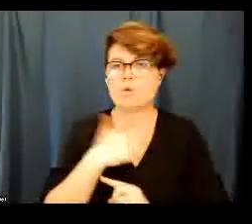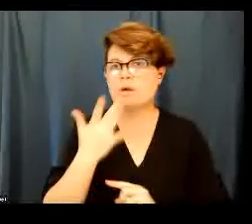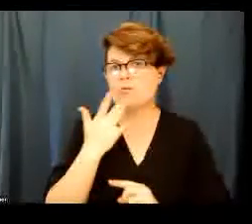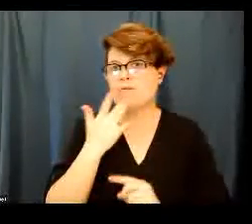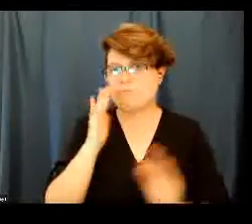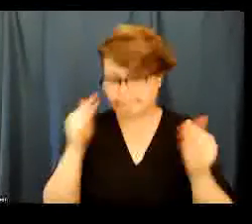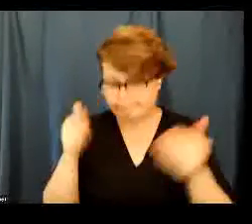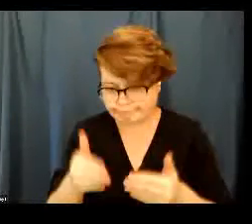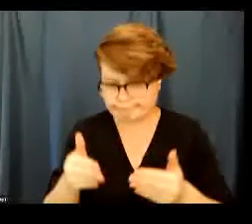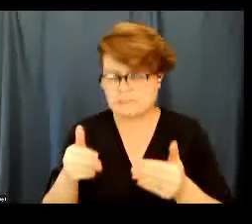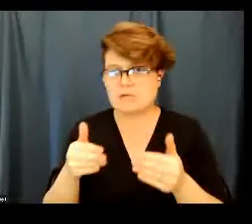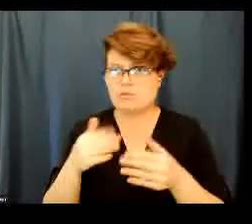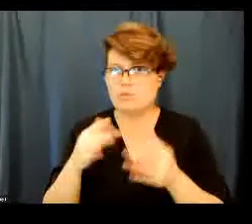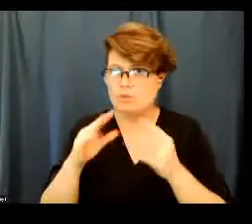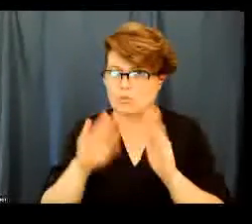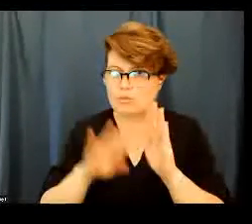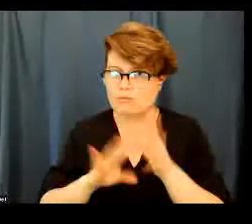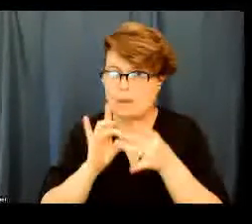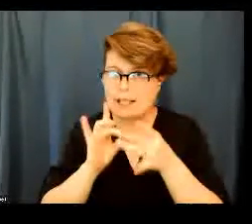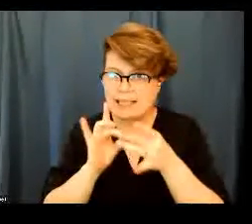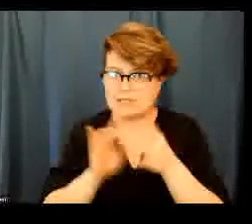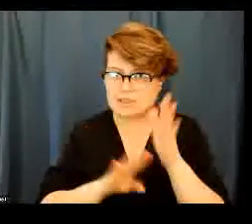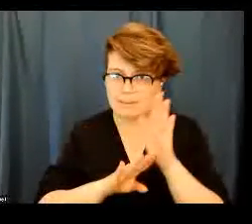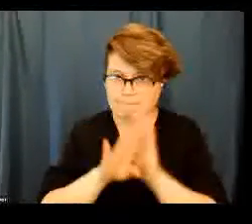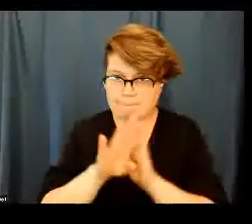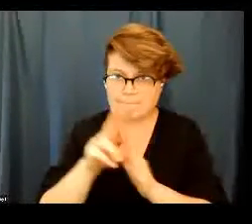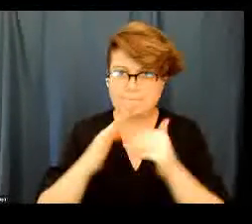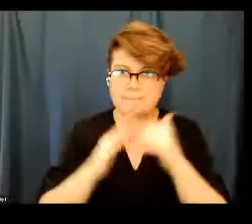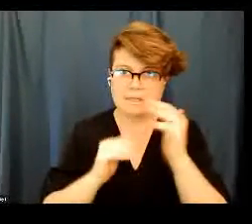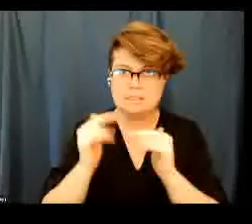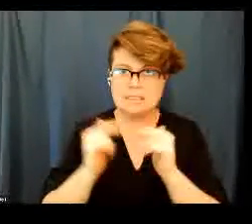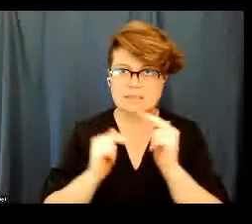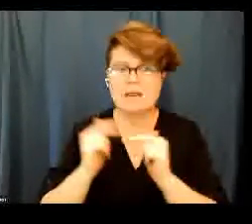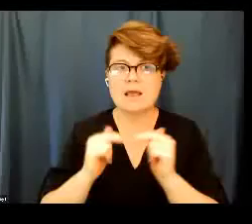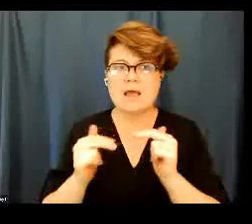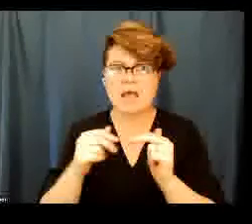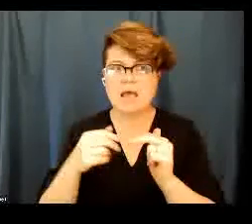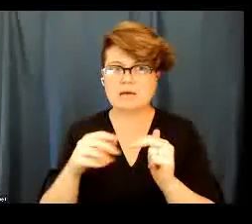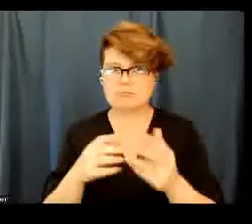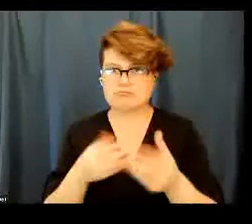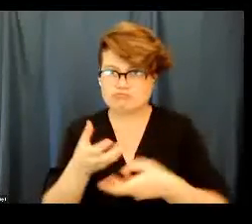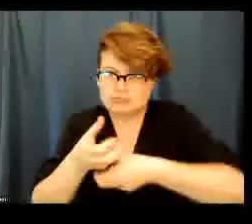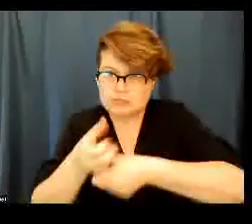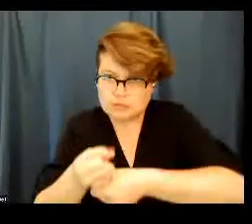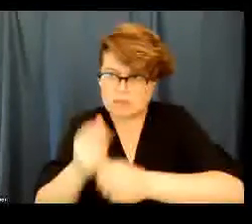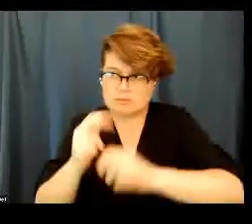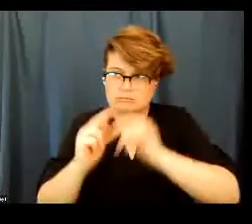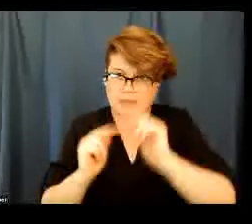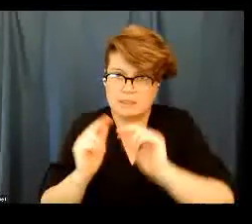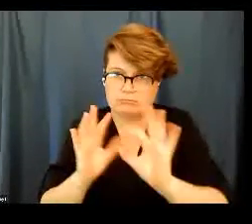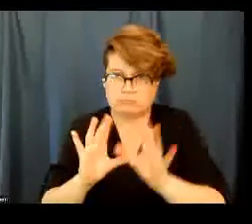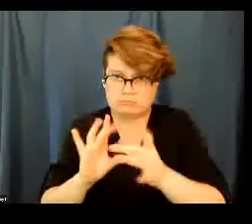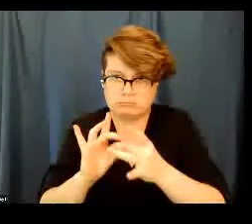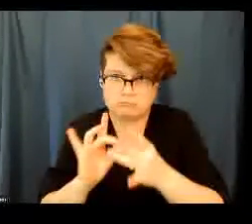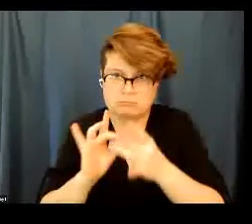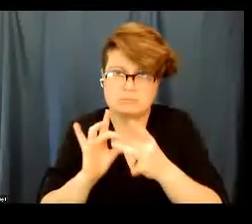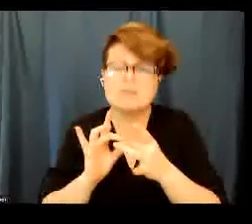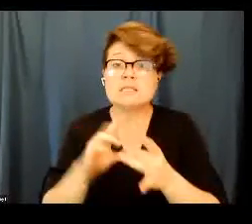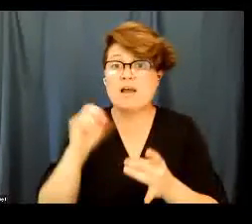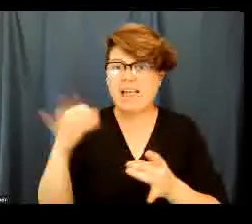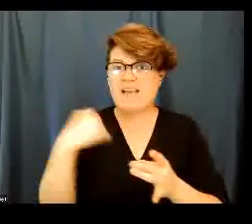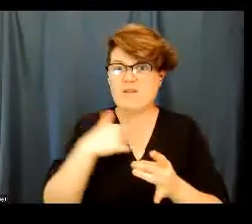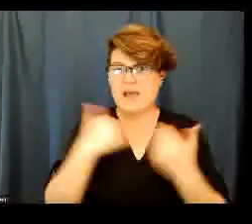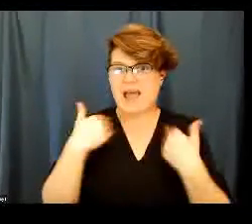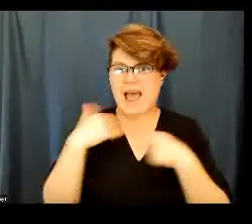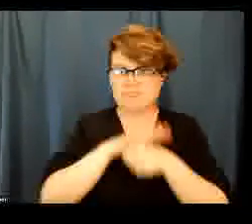and trust building before we do the protocol development, especially if we maybe have a history of tension between